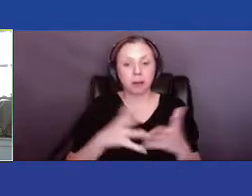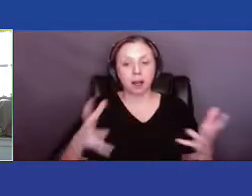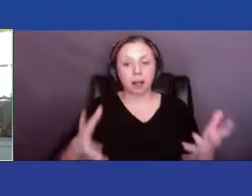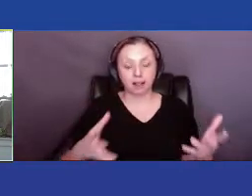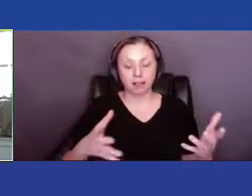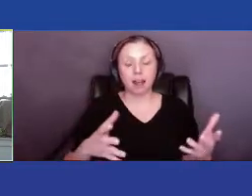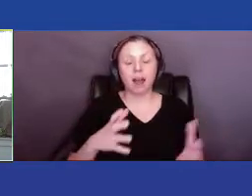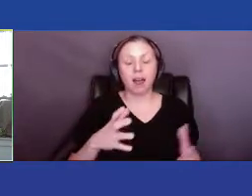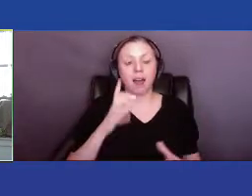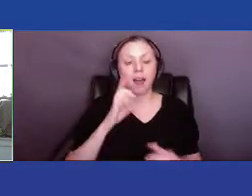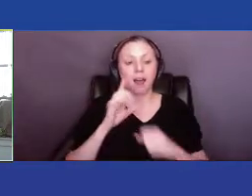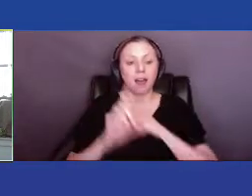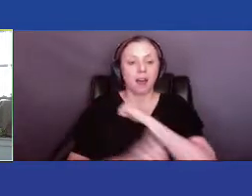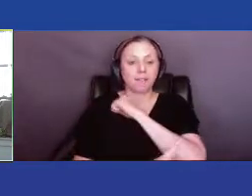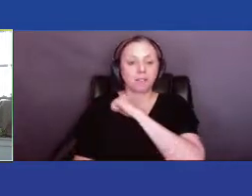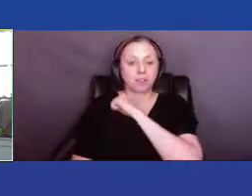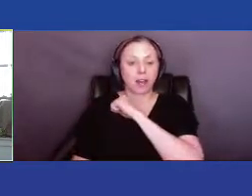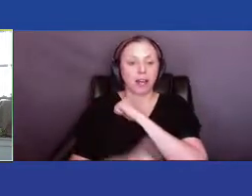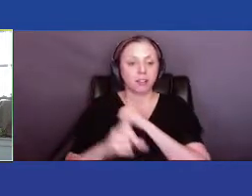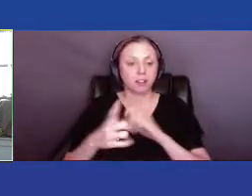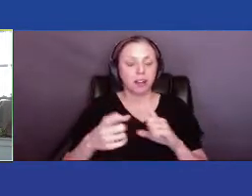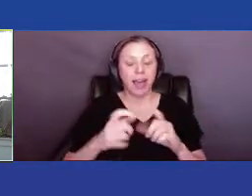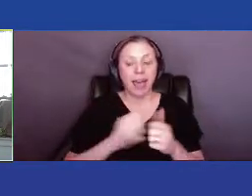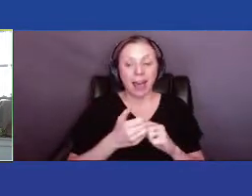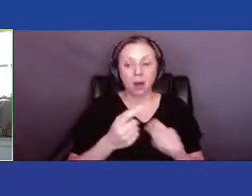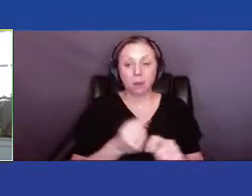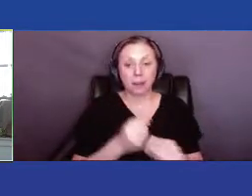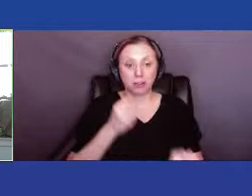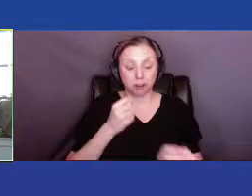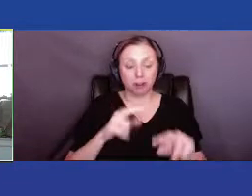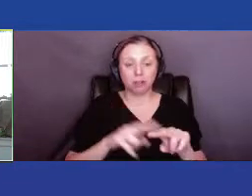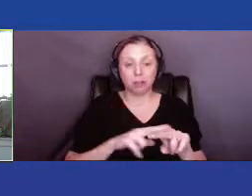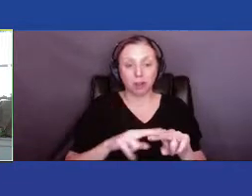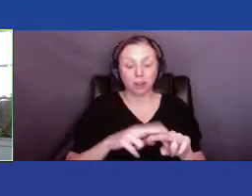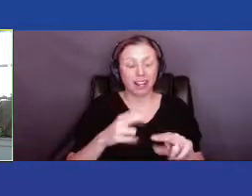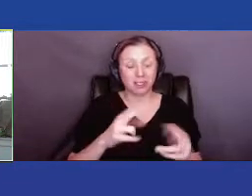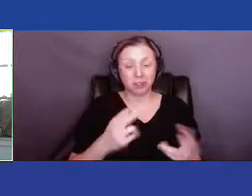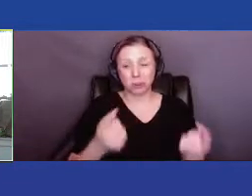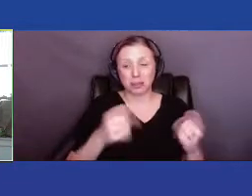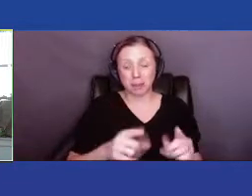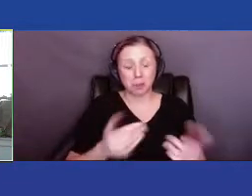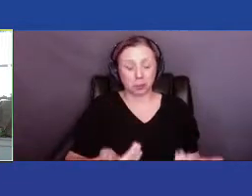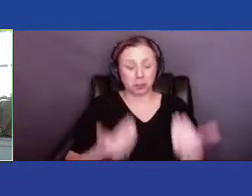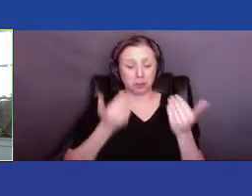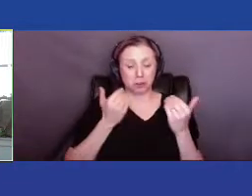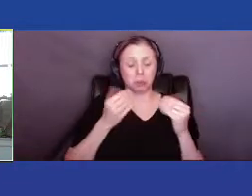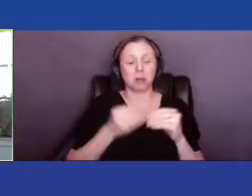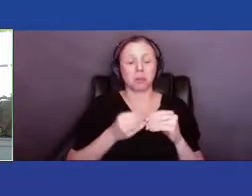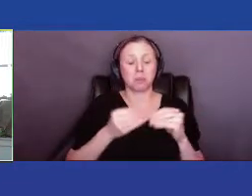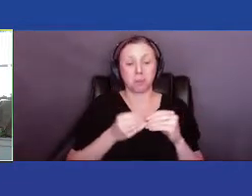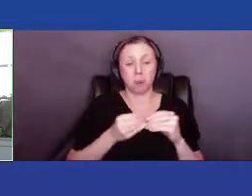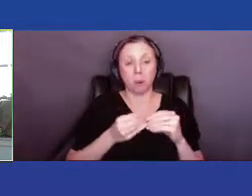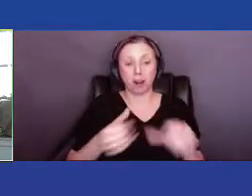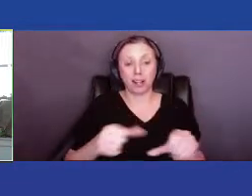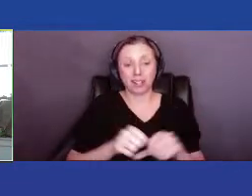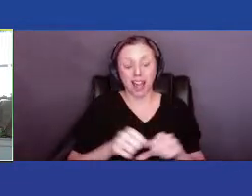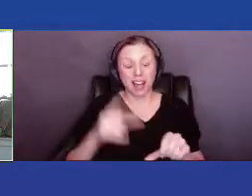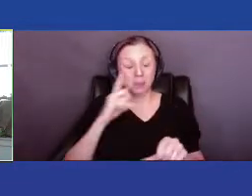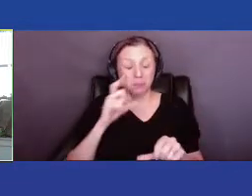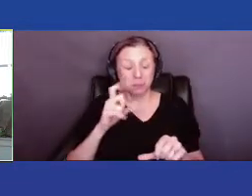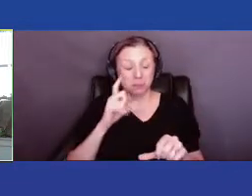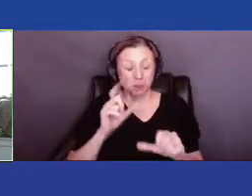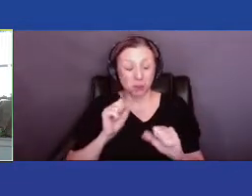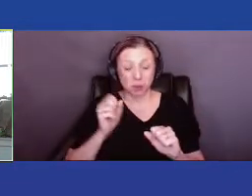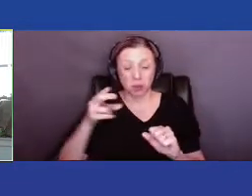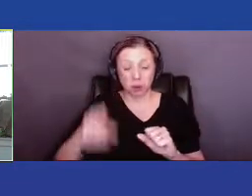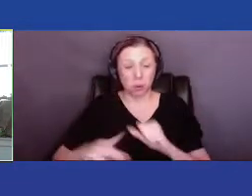so we're using more fossil fuels just to move the waste. Thirdly, much of our waste is non-biodegradable plastics